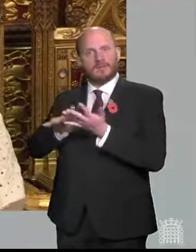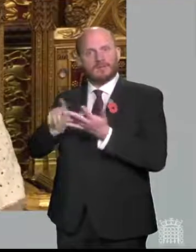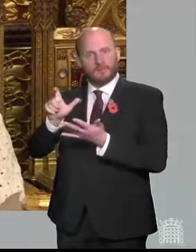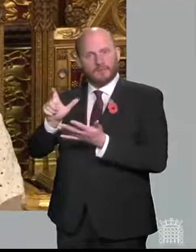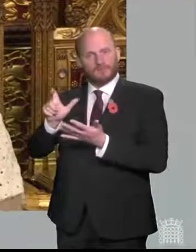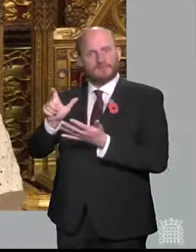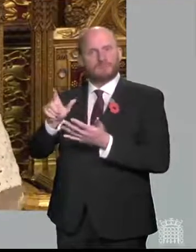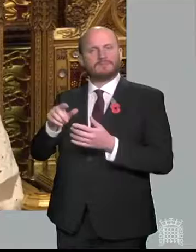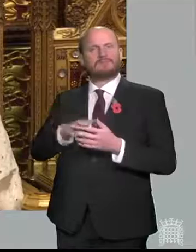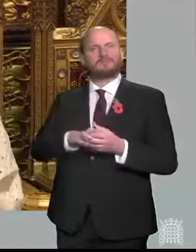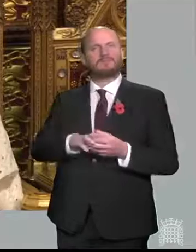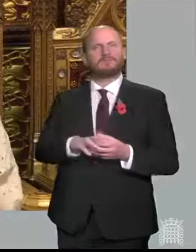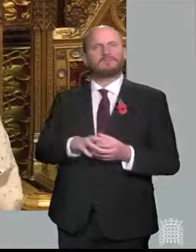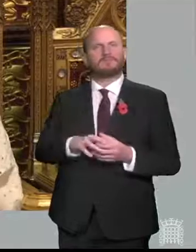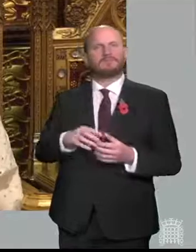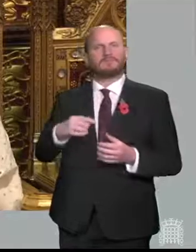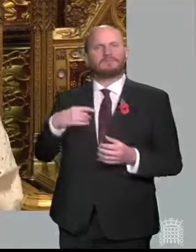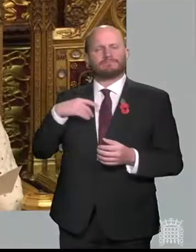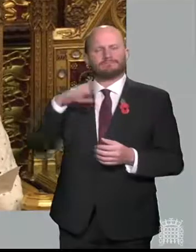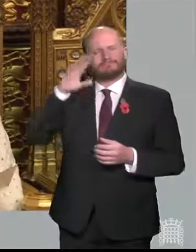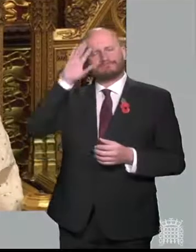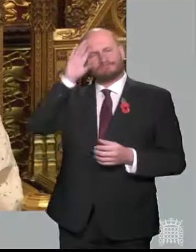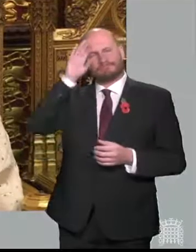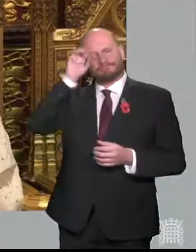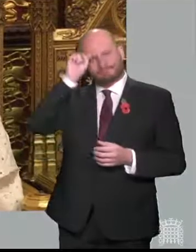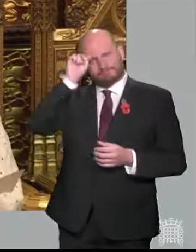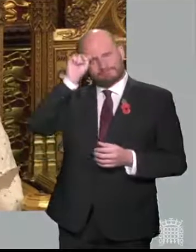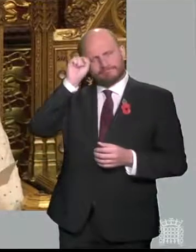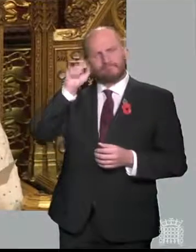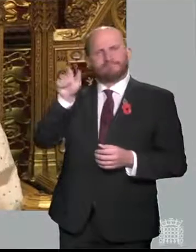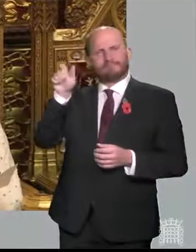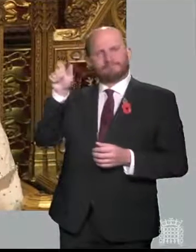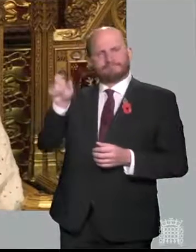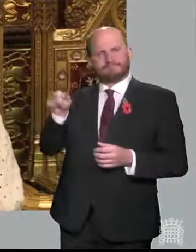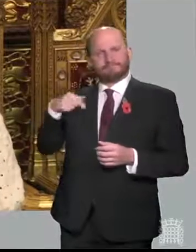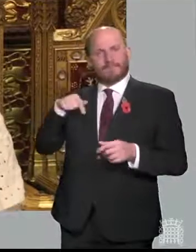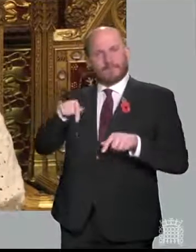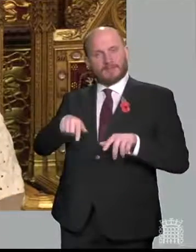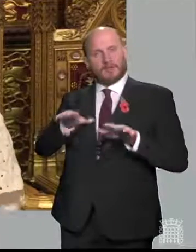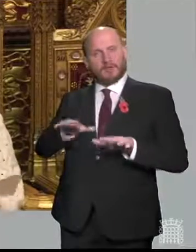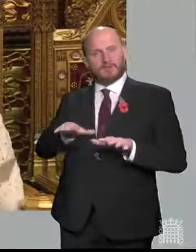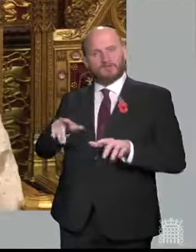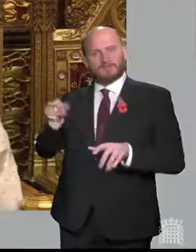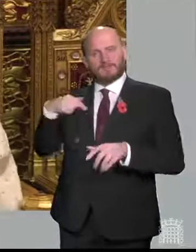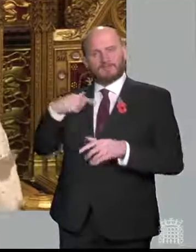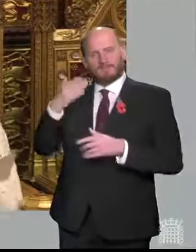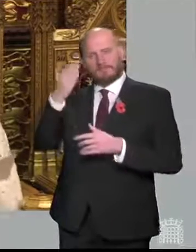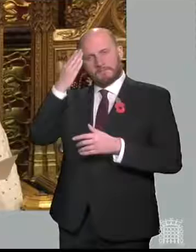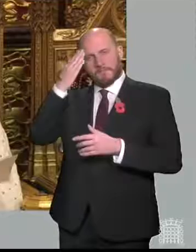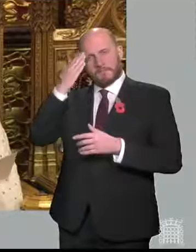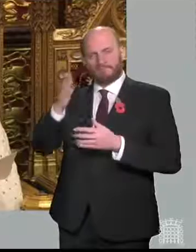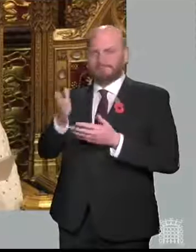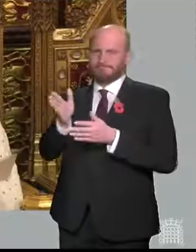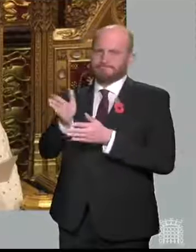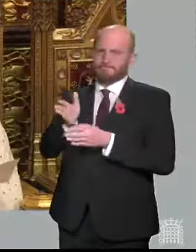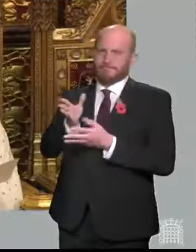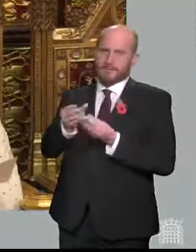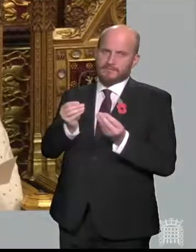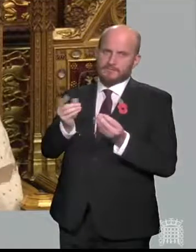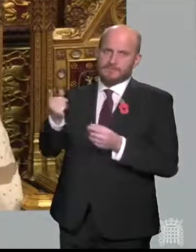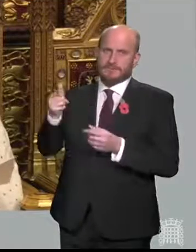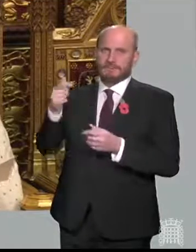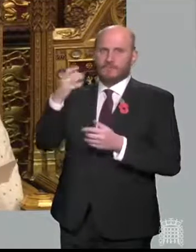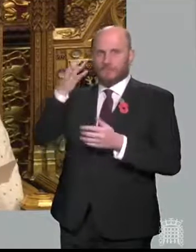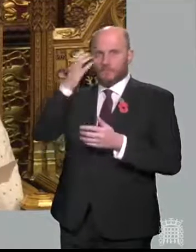it is mindful of the legacy of service and devotion to this country set by my beloved mother, the late